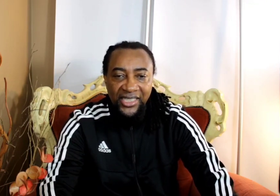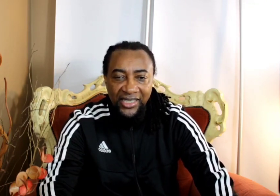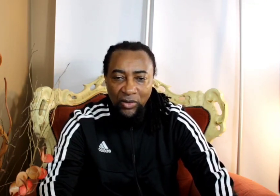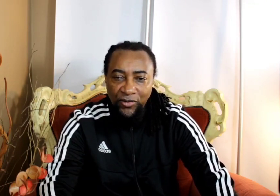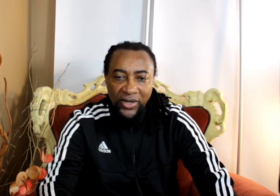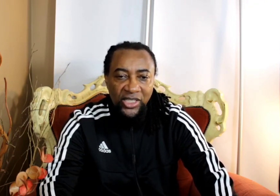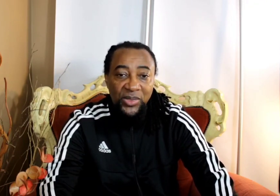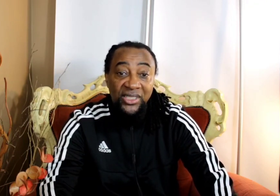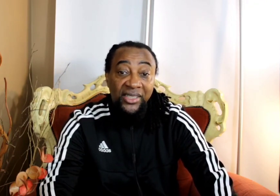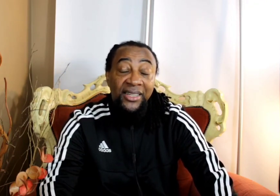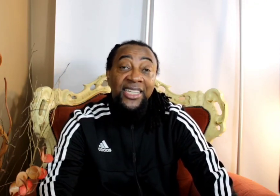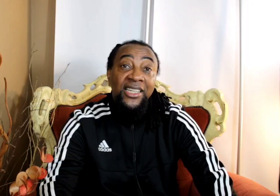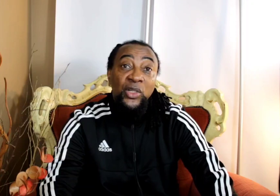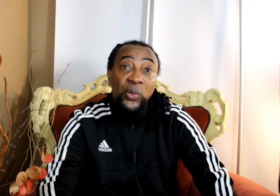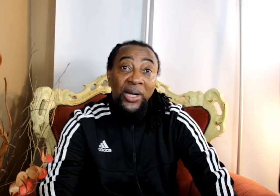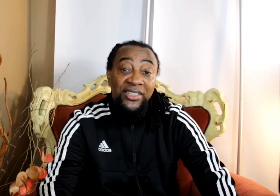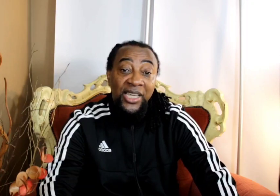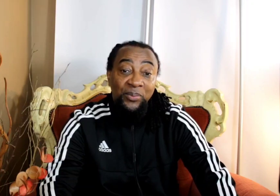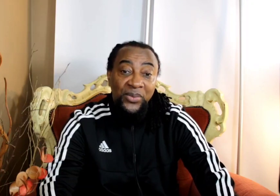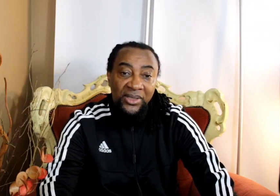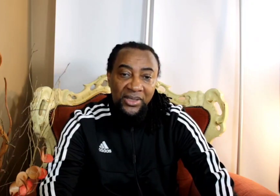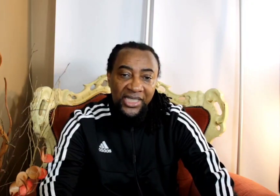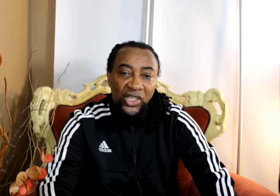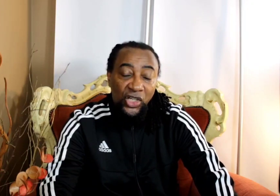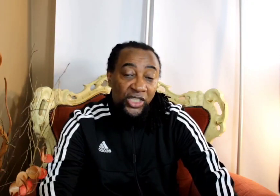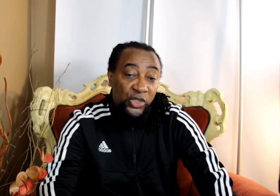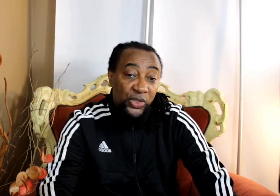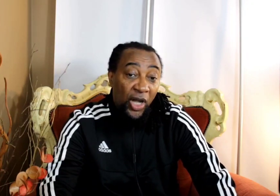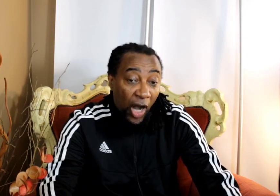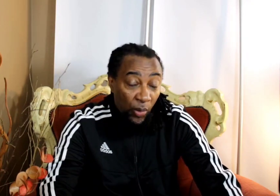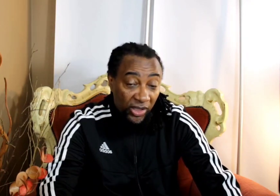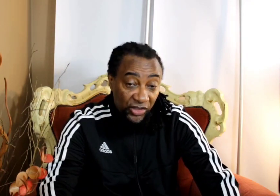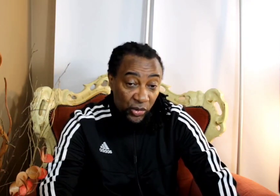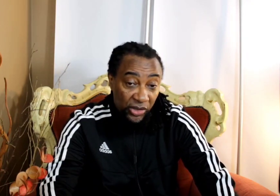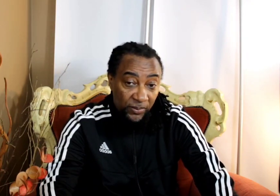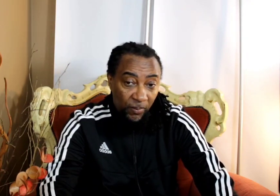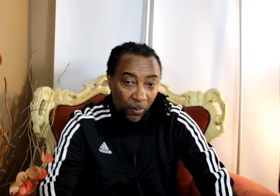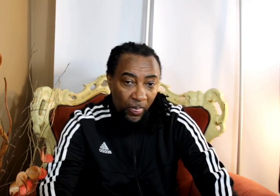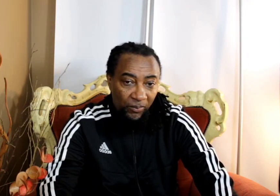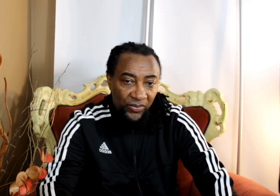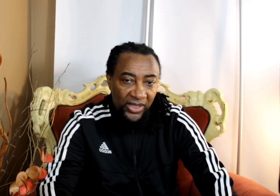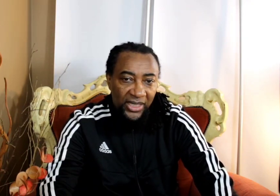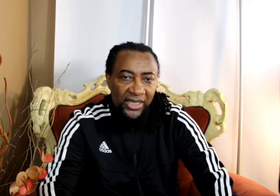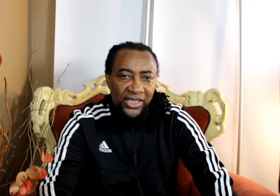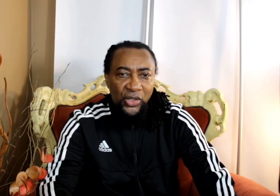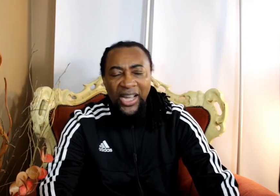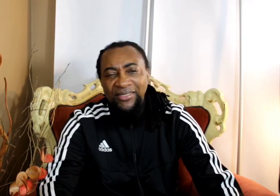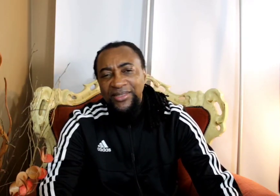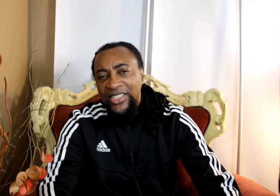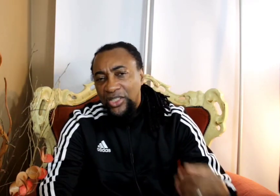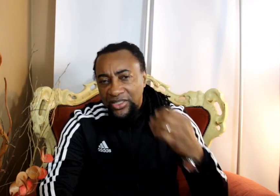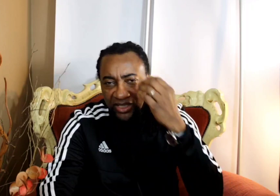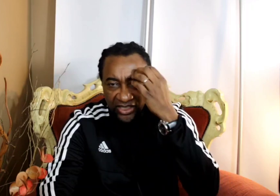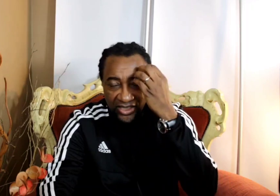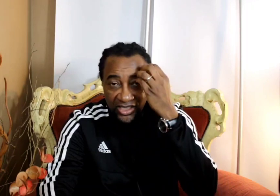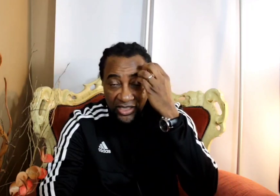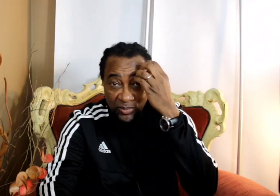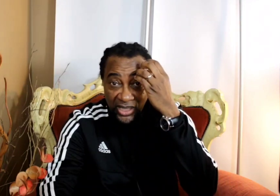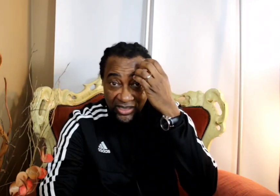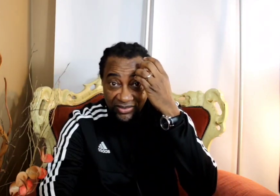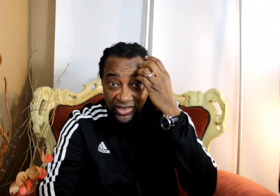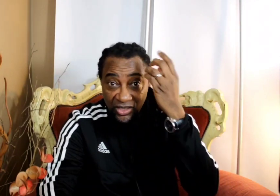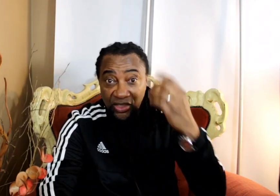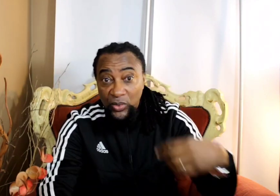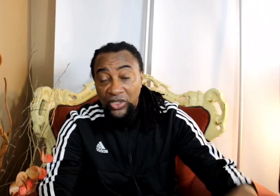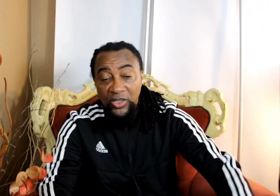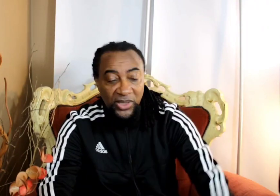itself said a referendum is not a legally required step in accordance with our constitution. So I've discussed this